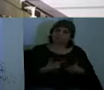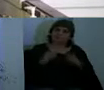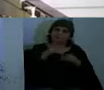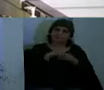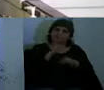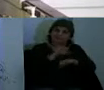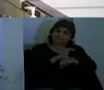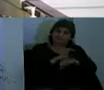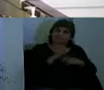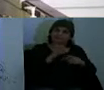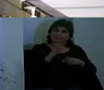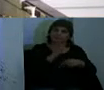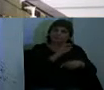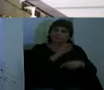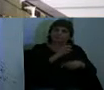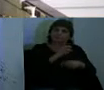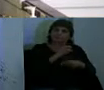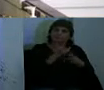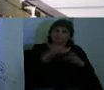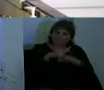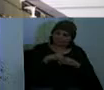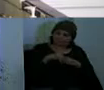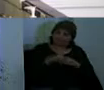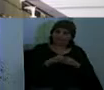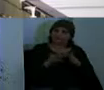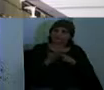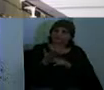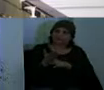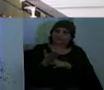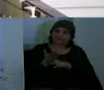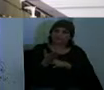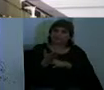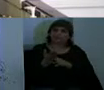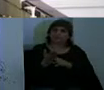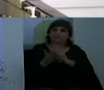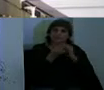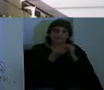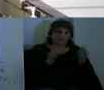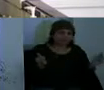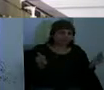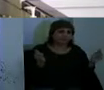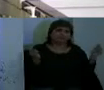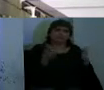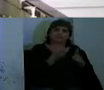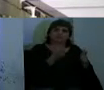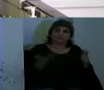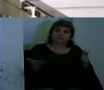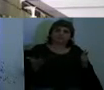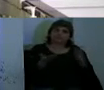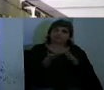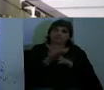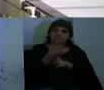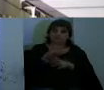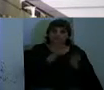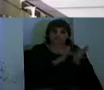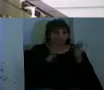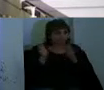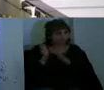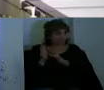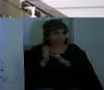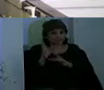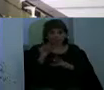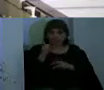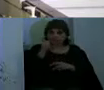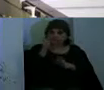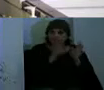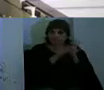was pleased to dwell in him and through him to reconcile all things to himself, by himself, whether they